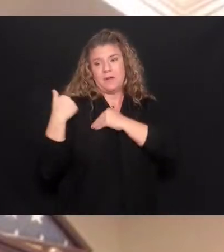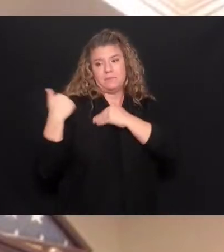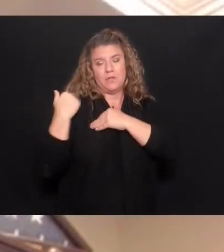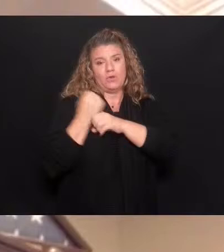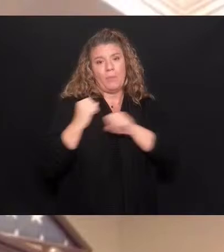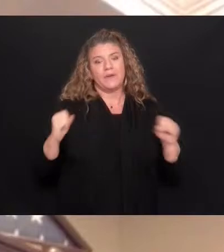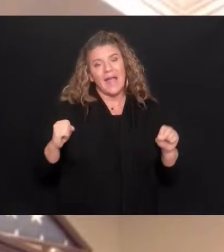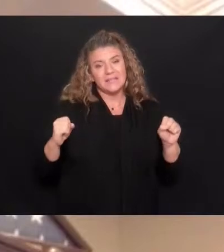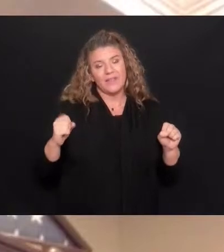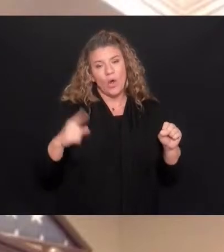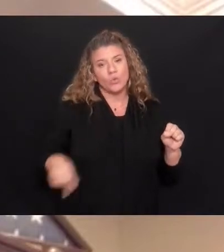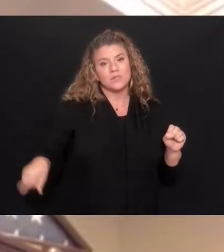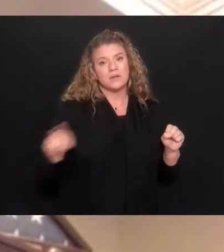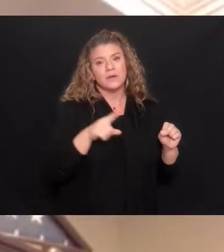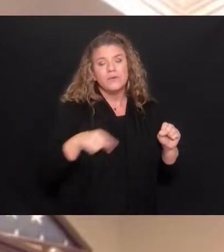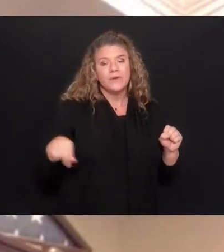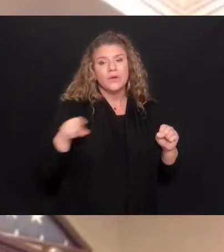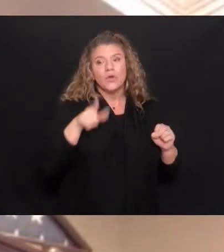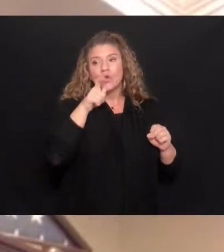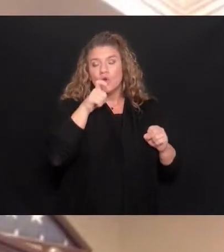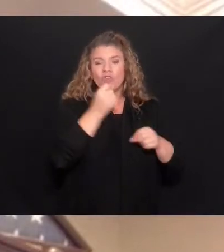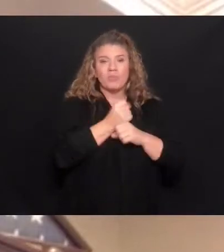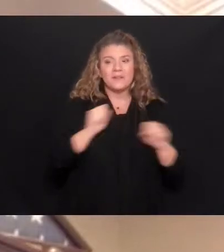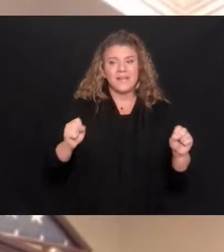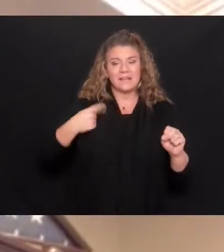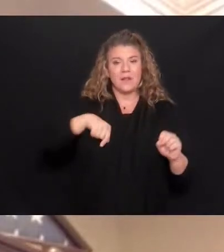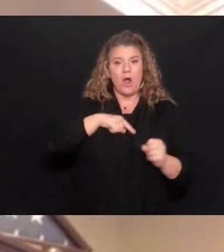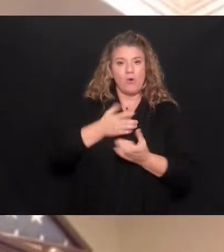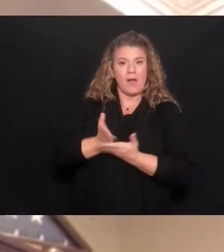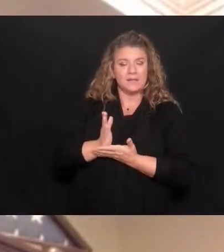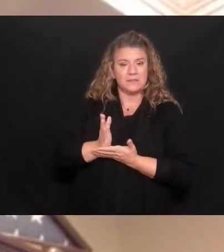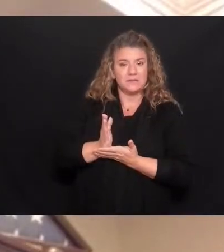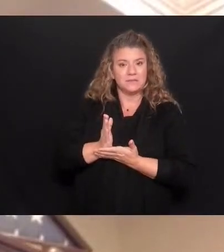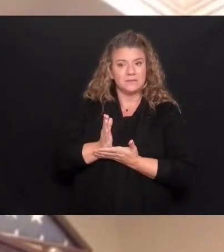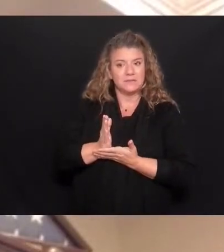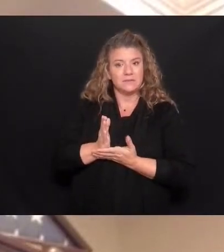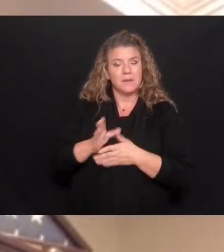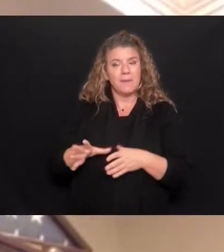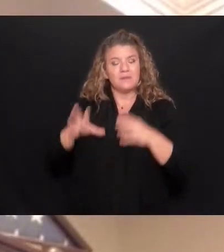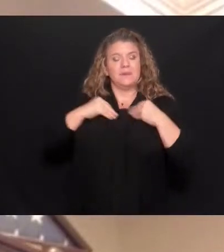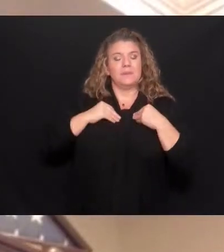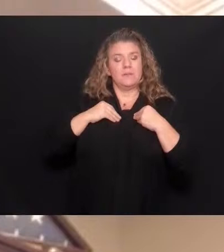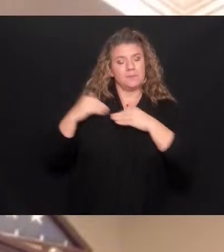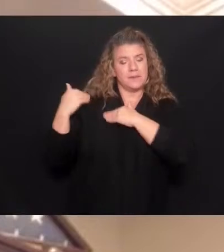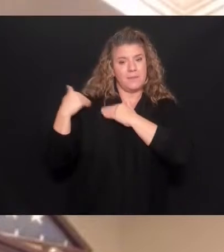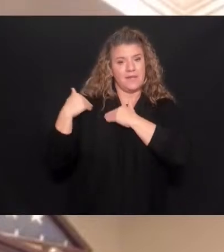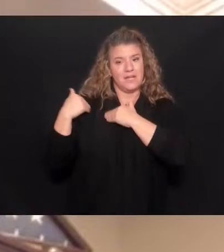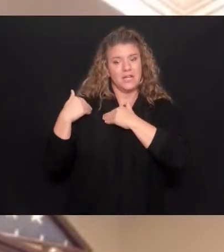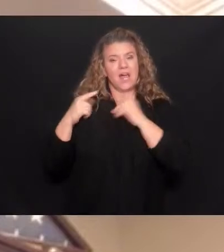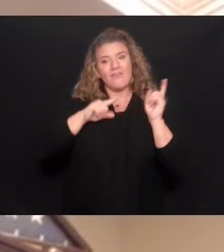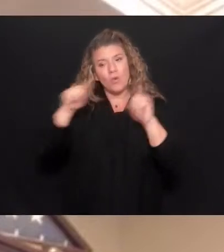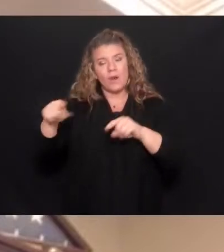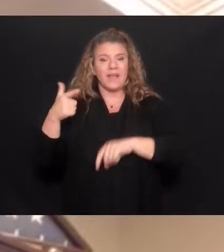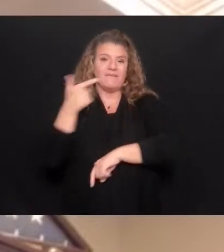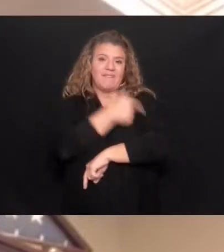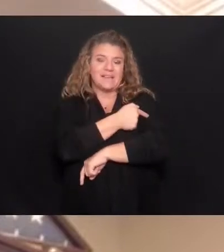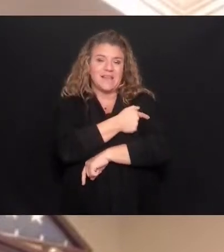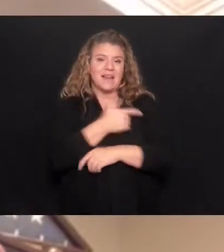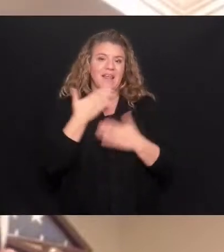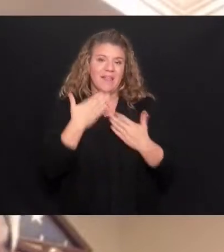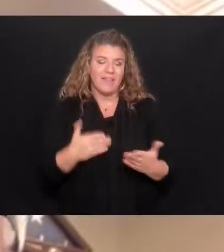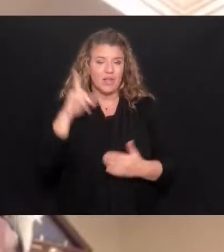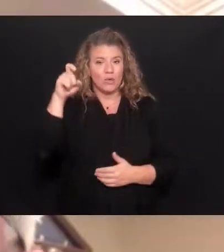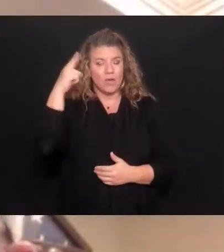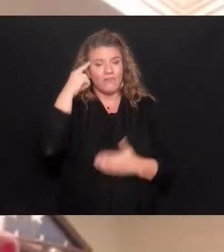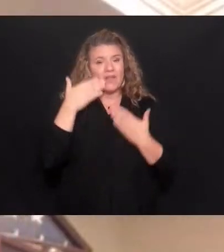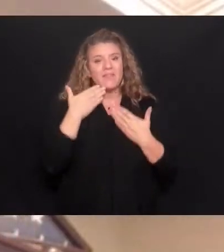protect those who have protected our rights by taking on the responsibility to get vaccinated. Thank you, Governor, and